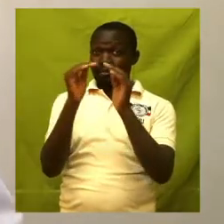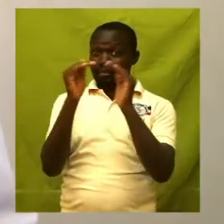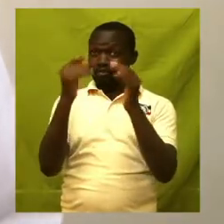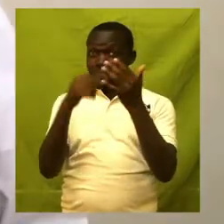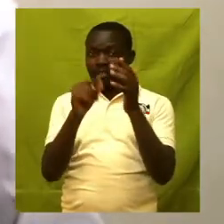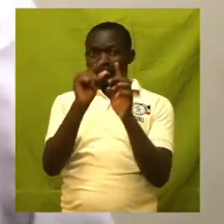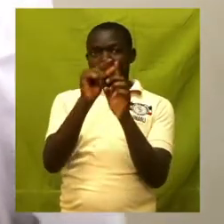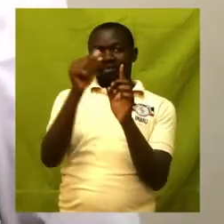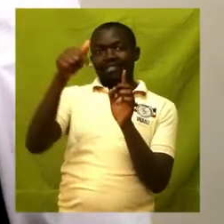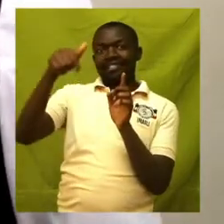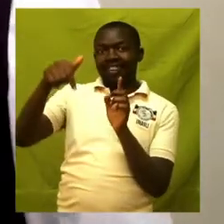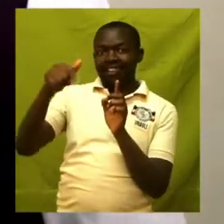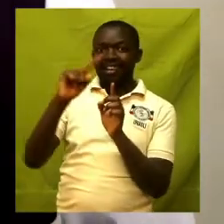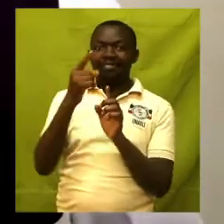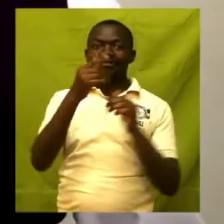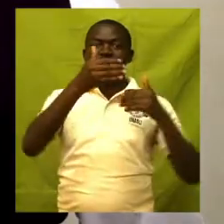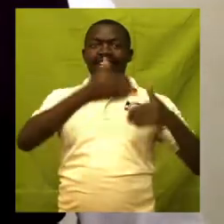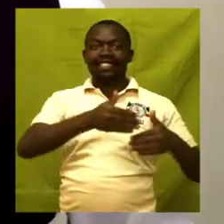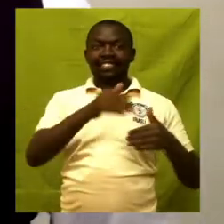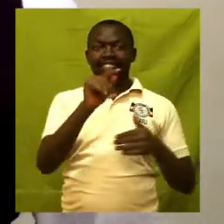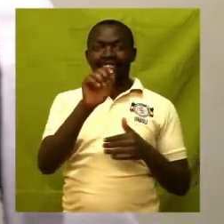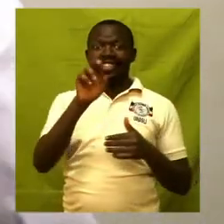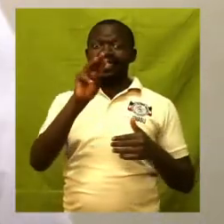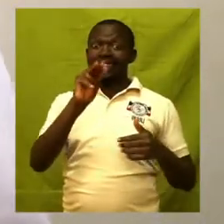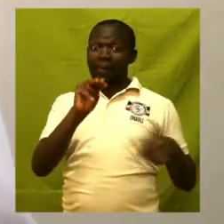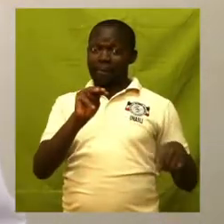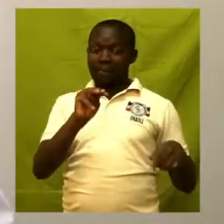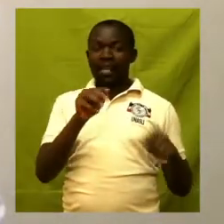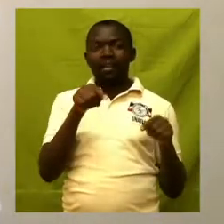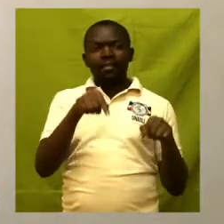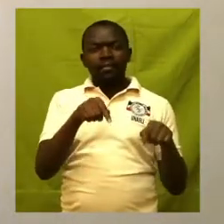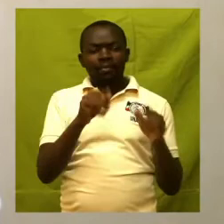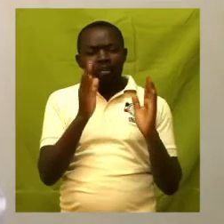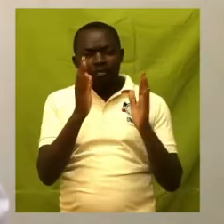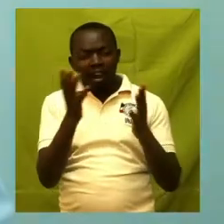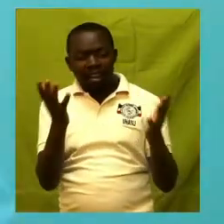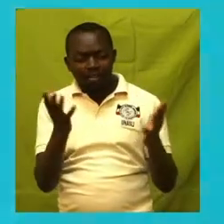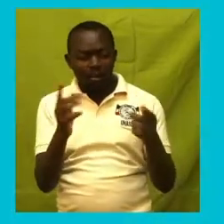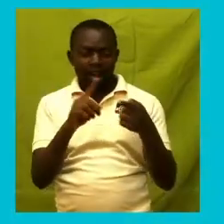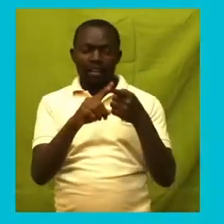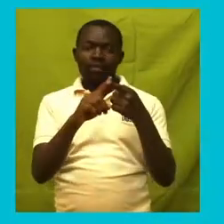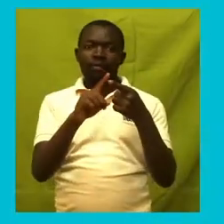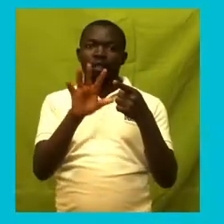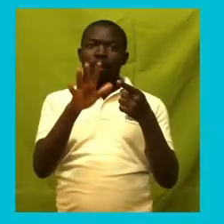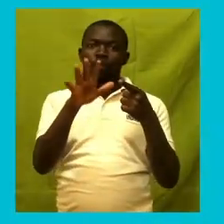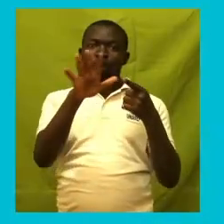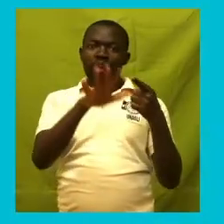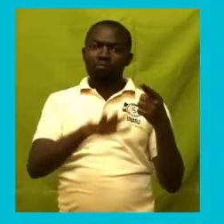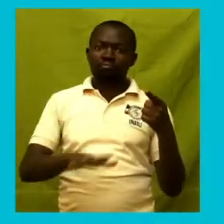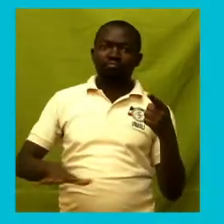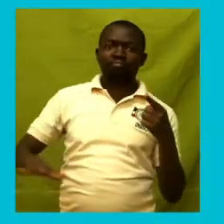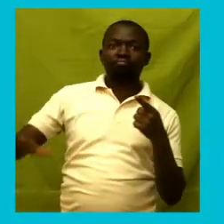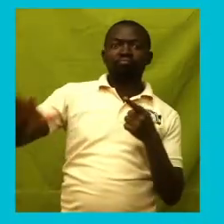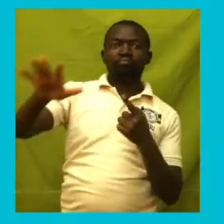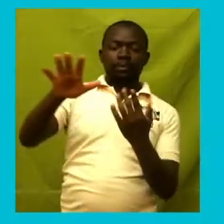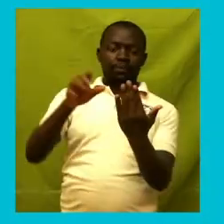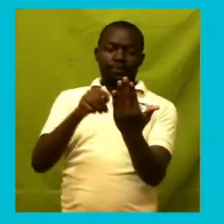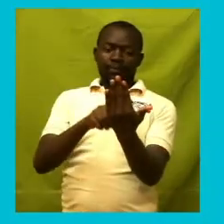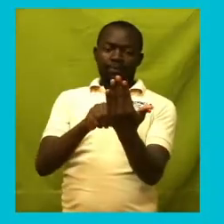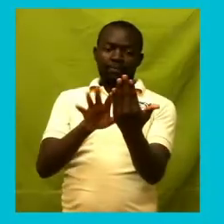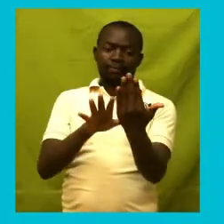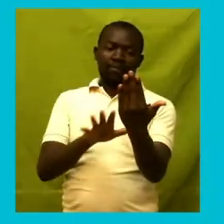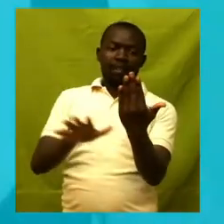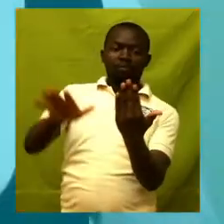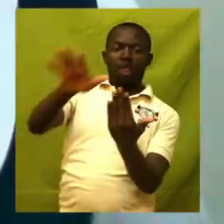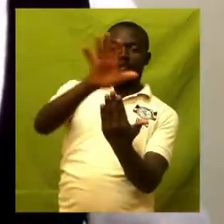7 first term. And in this lesson we are going to talk about the water bodies that surround